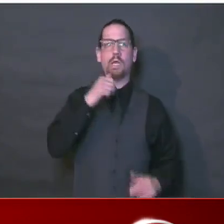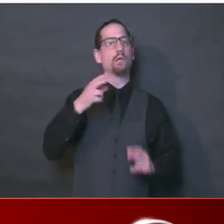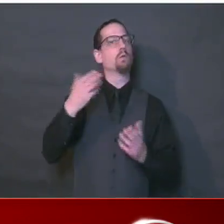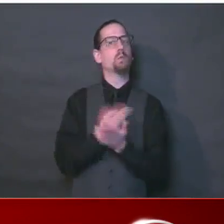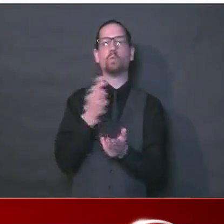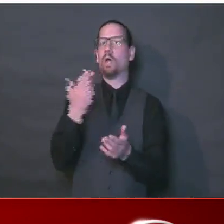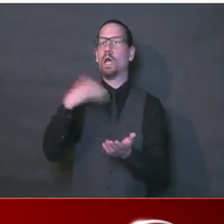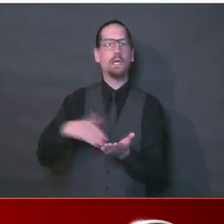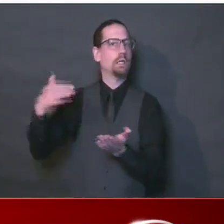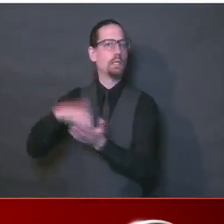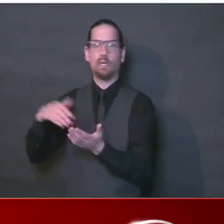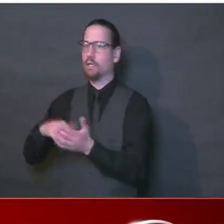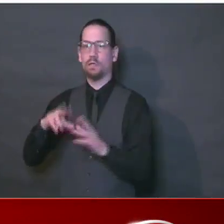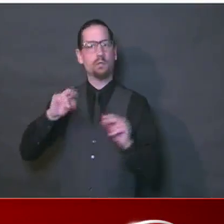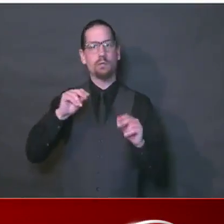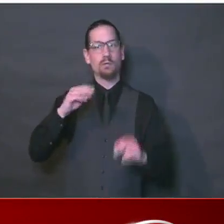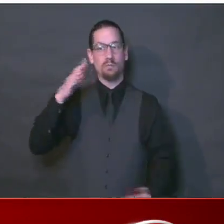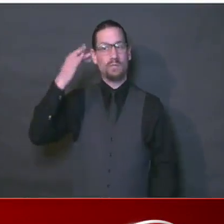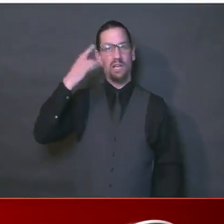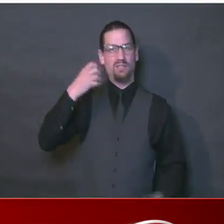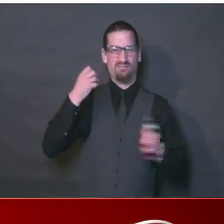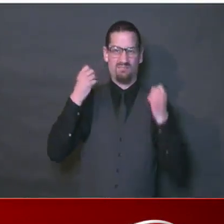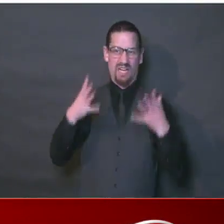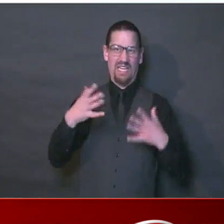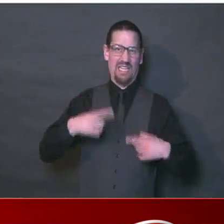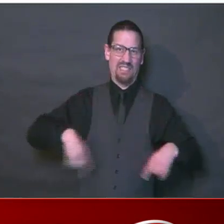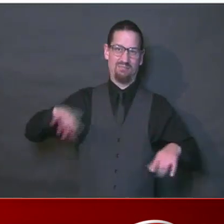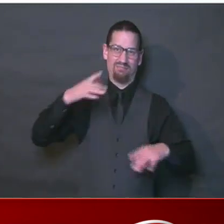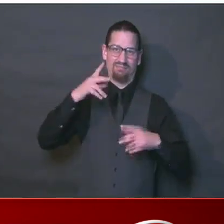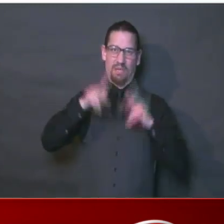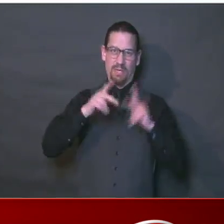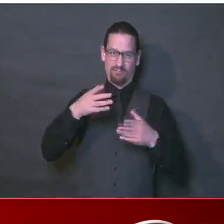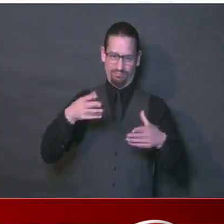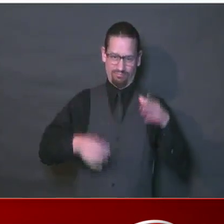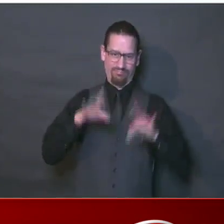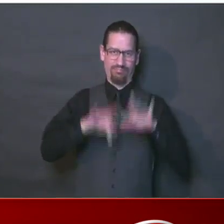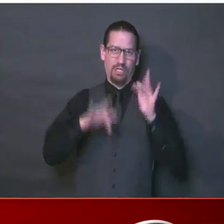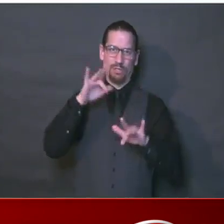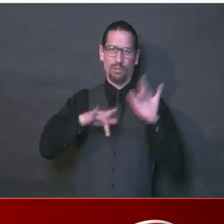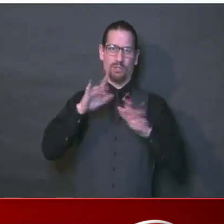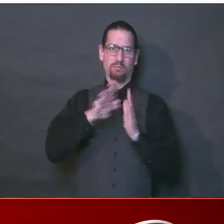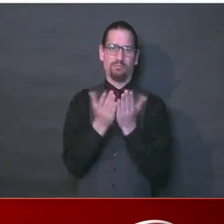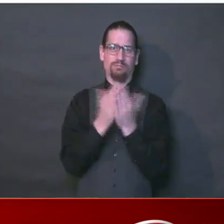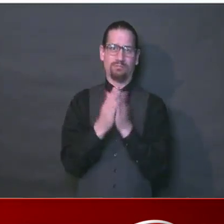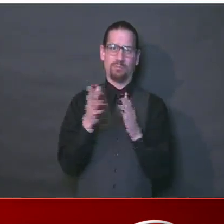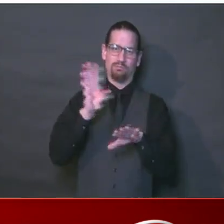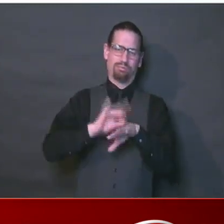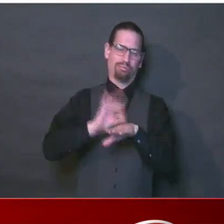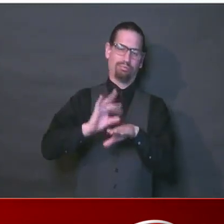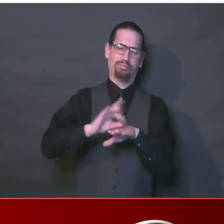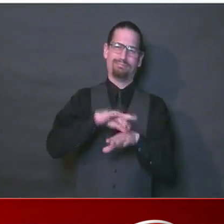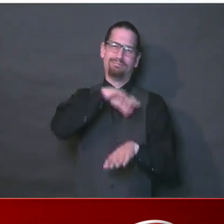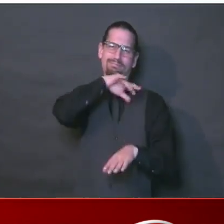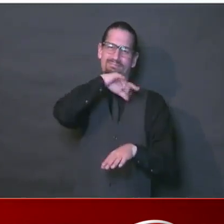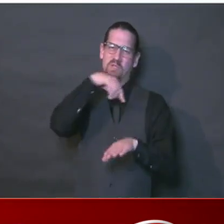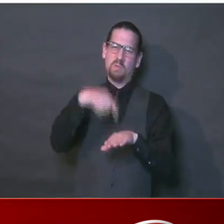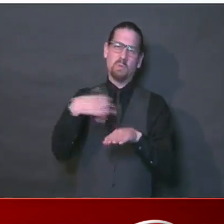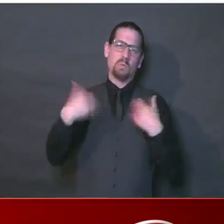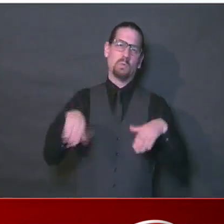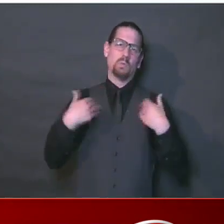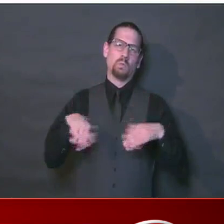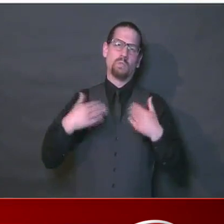item that gives us the opportunity to handle it differently. Similarly, reusable condiment containers are also